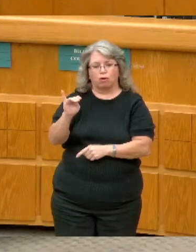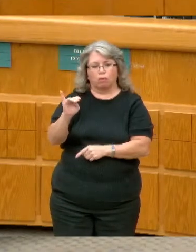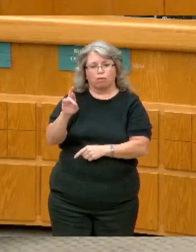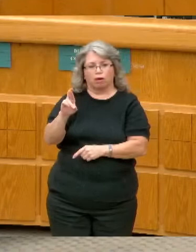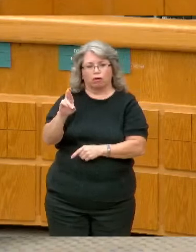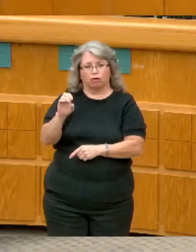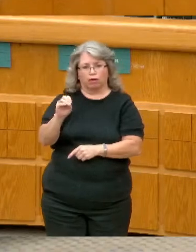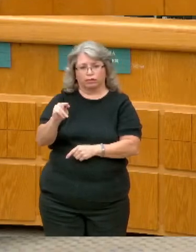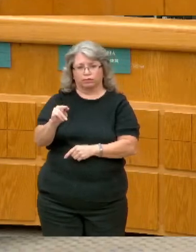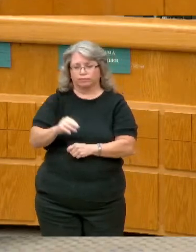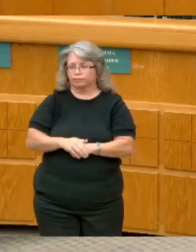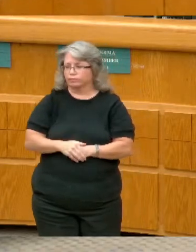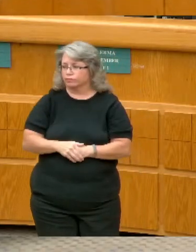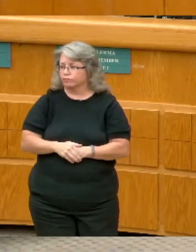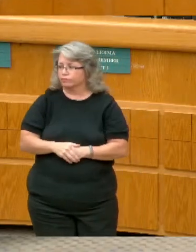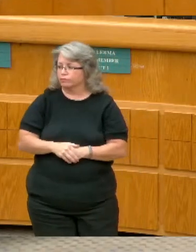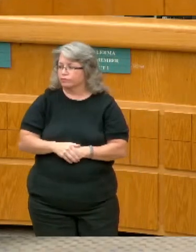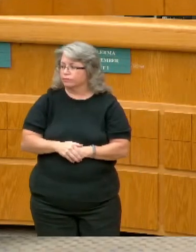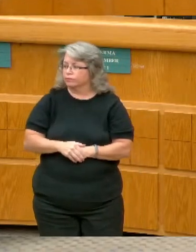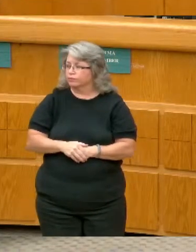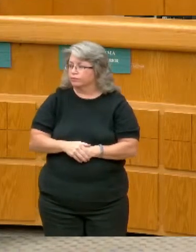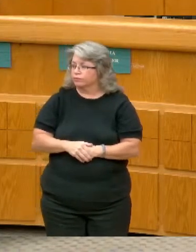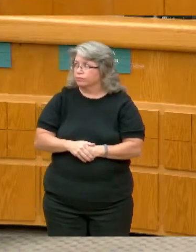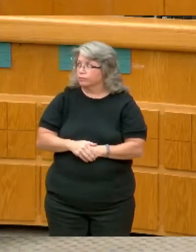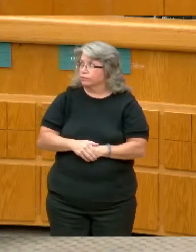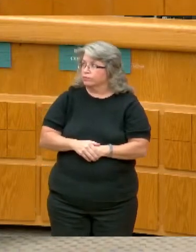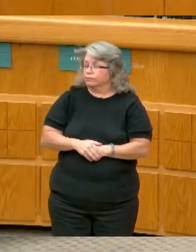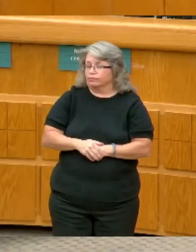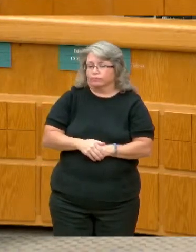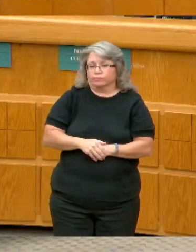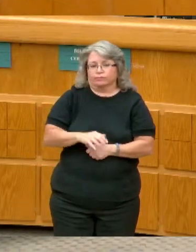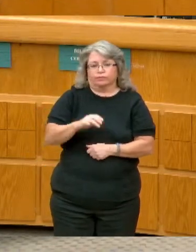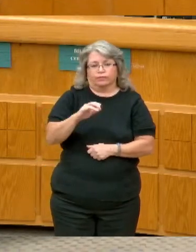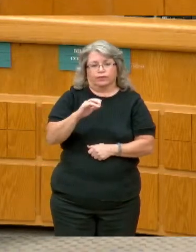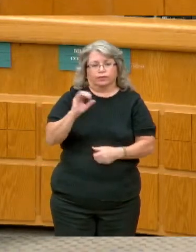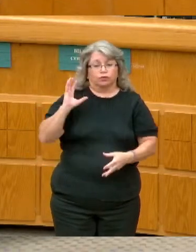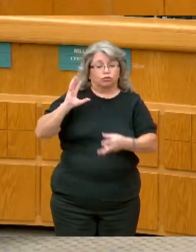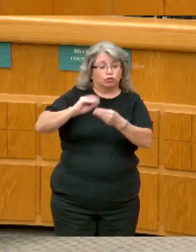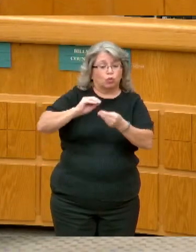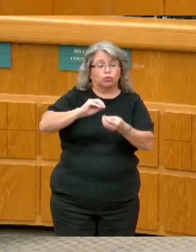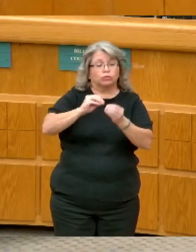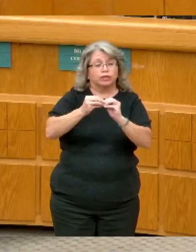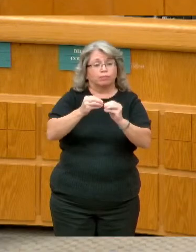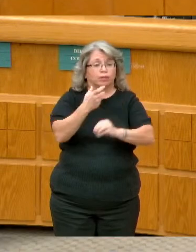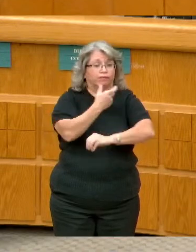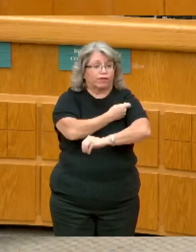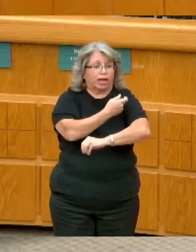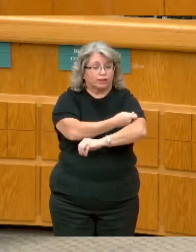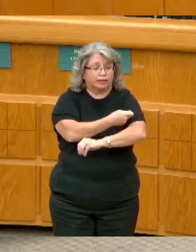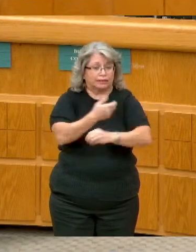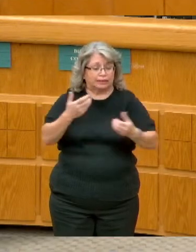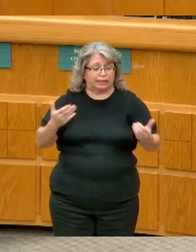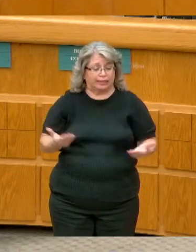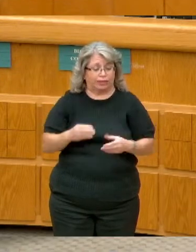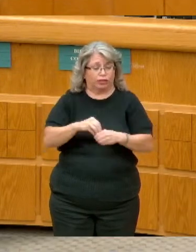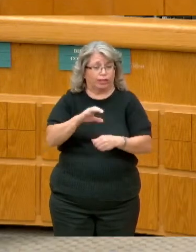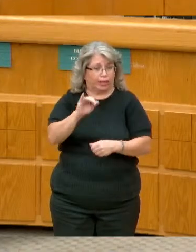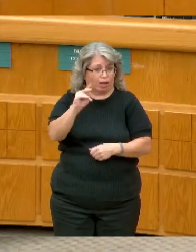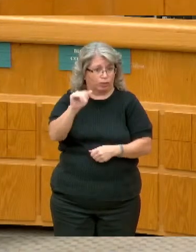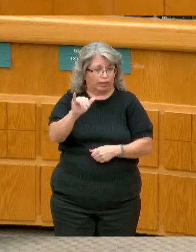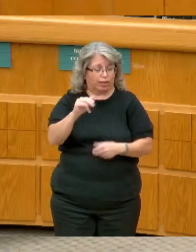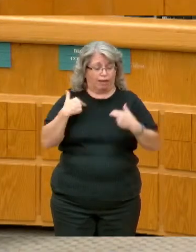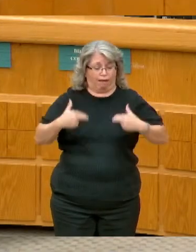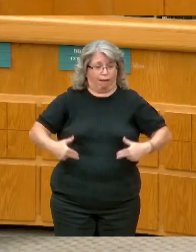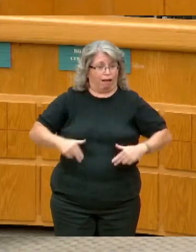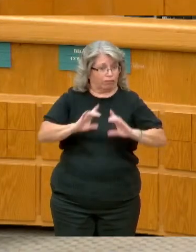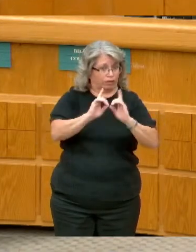Next slide. This shows you the number of total vaccines administered here in Nueces County. So the health district has given